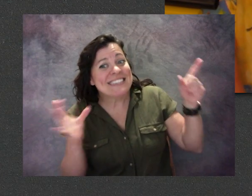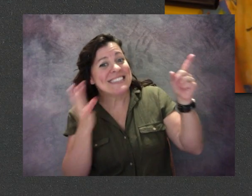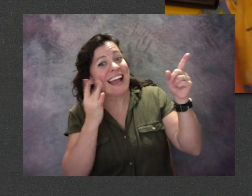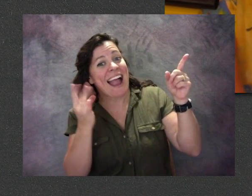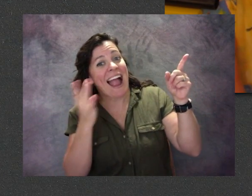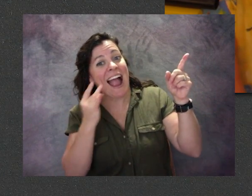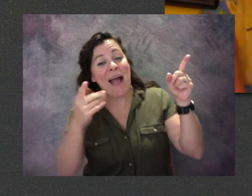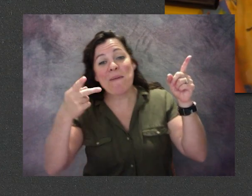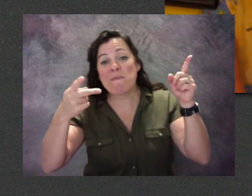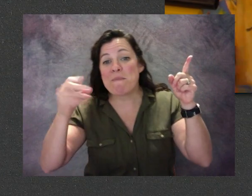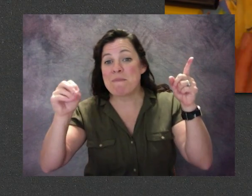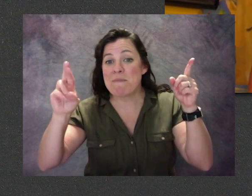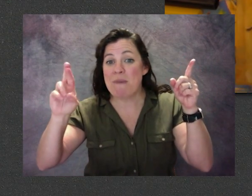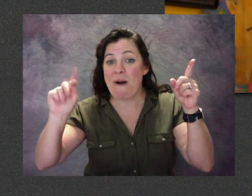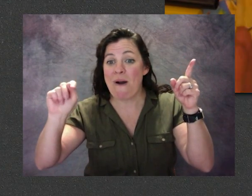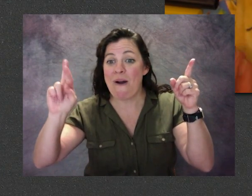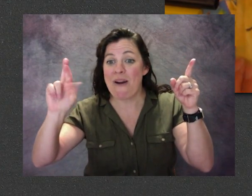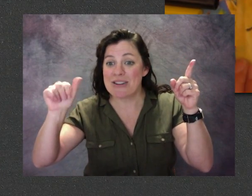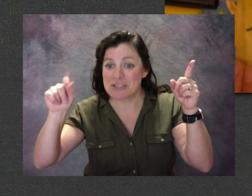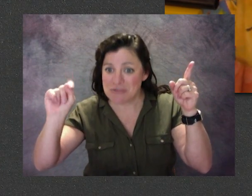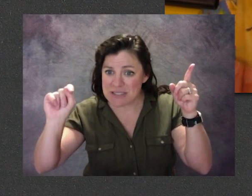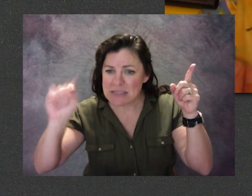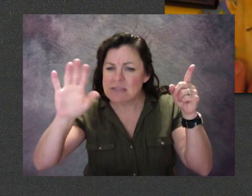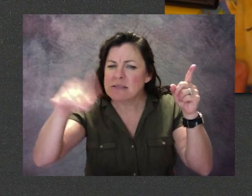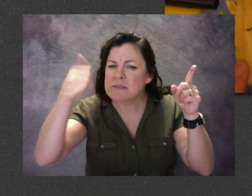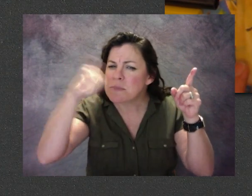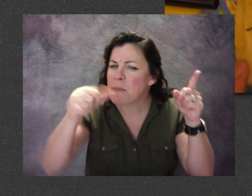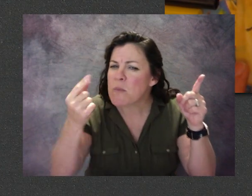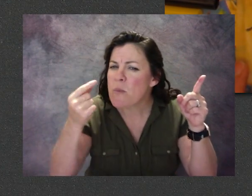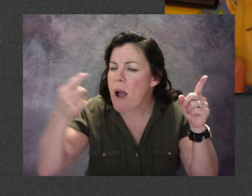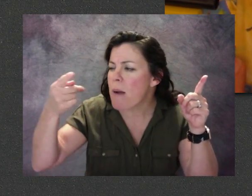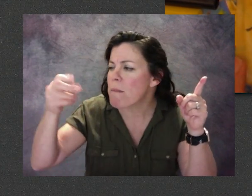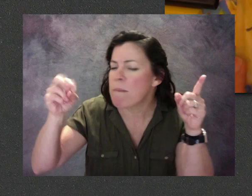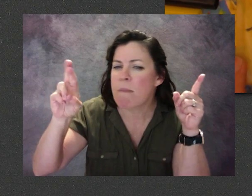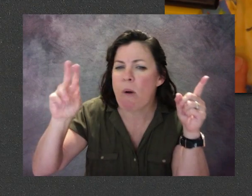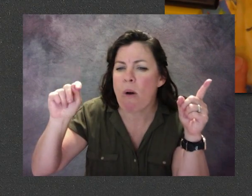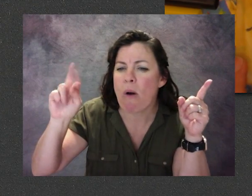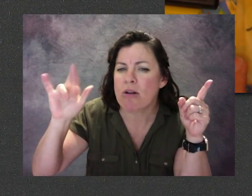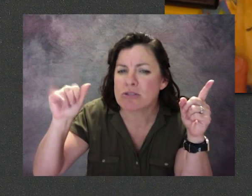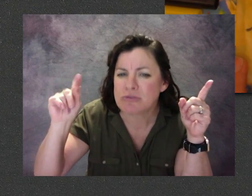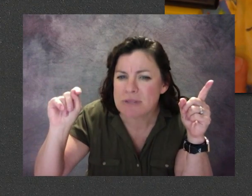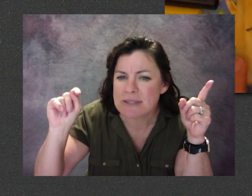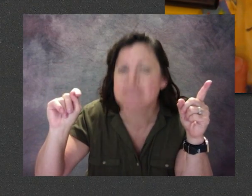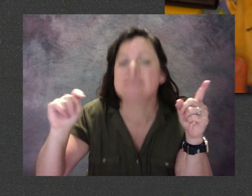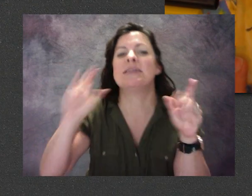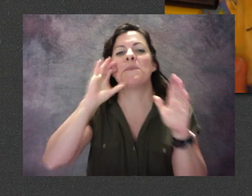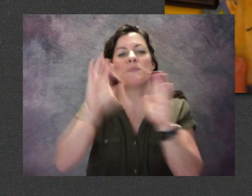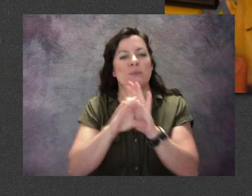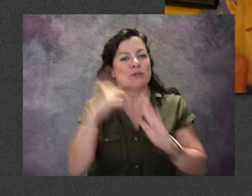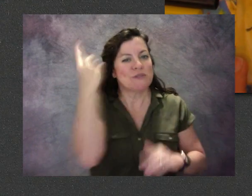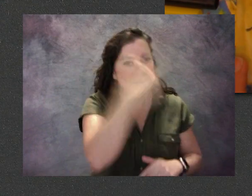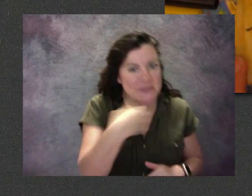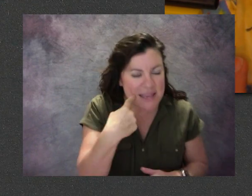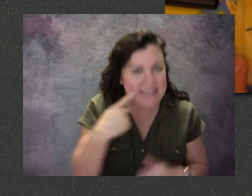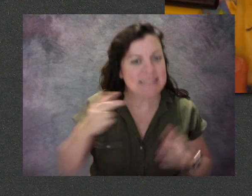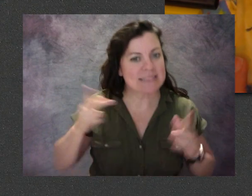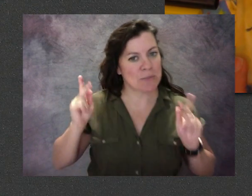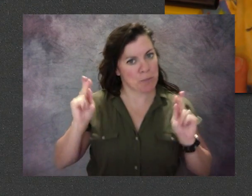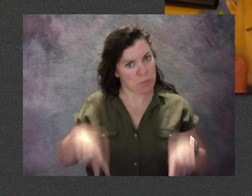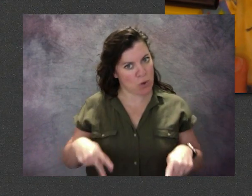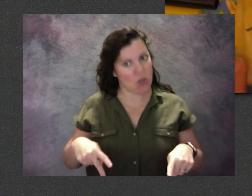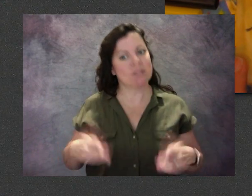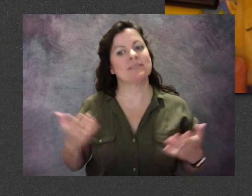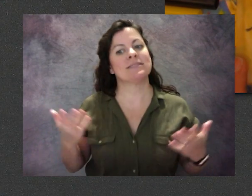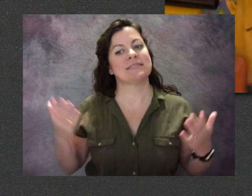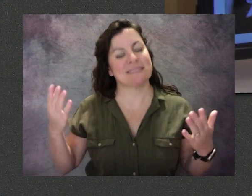is a picture of a person or an animal. In this case, it's an animal, and my cat is thinking about a sun. What's your cat